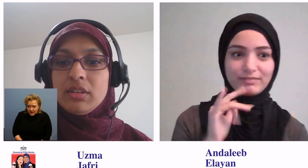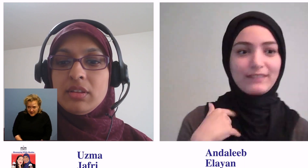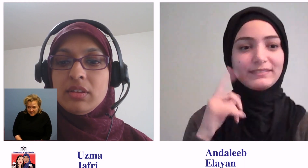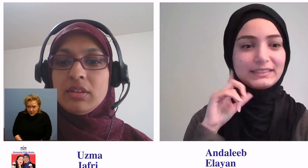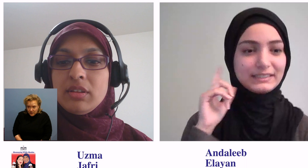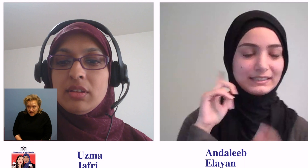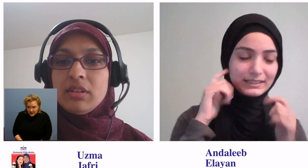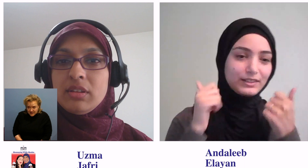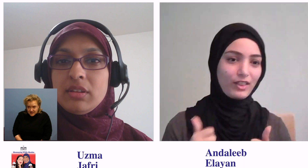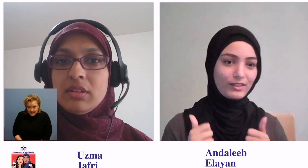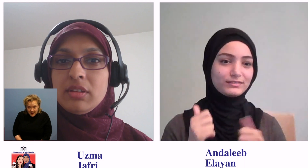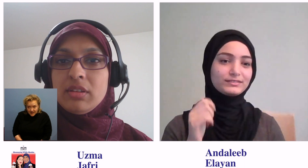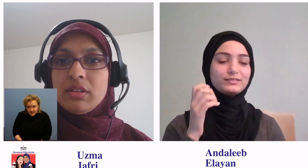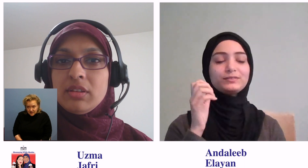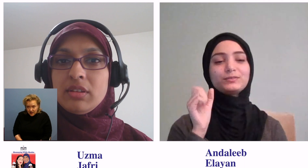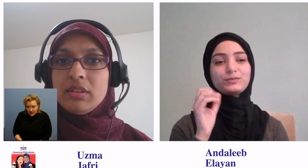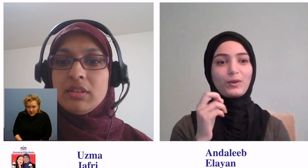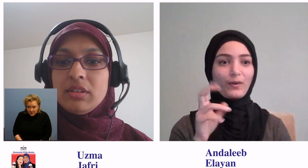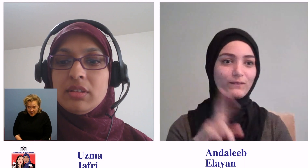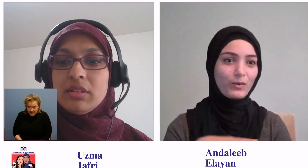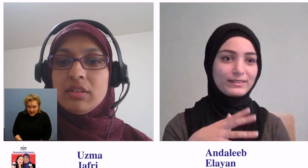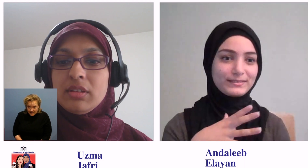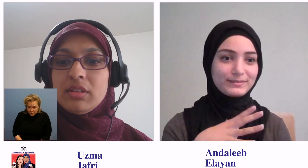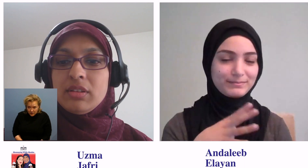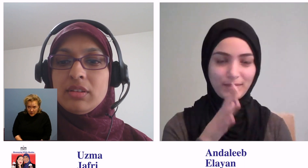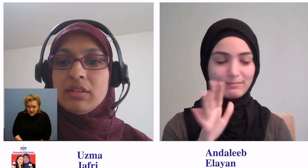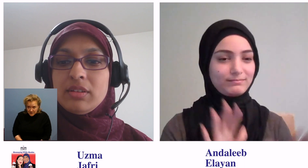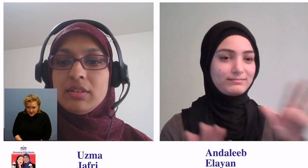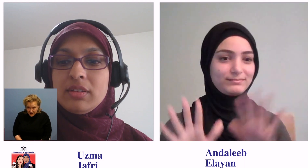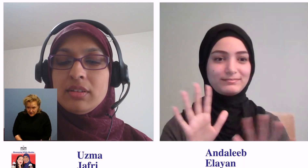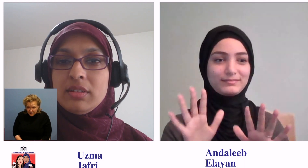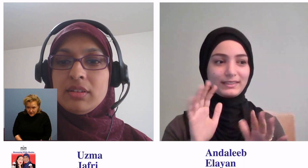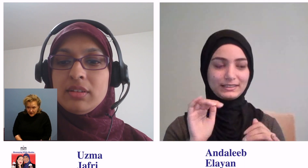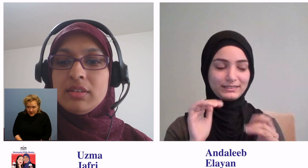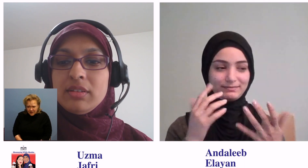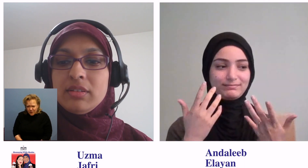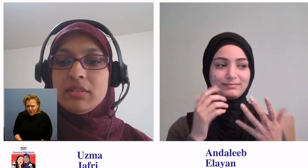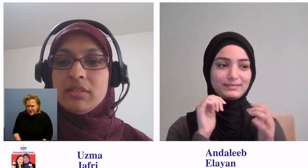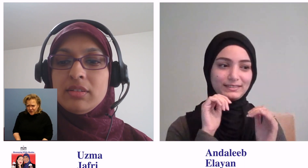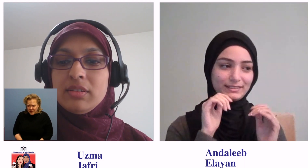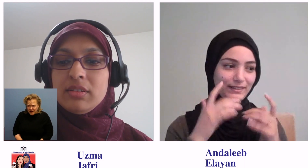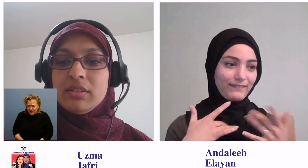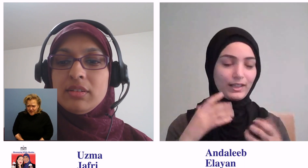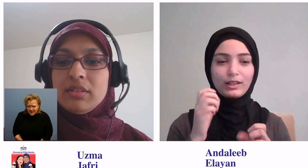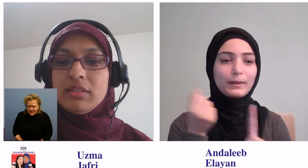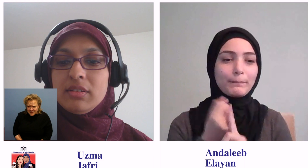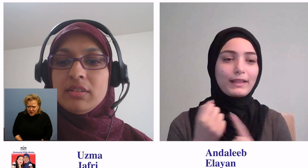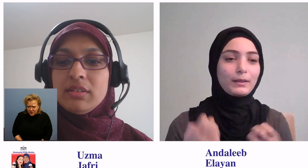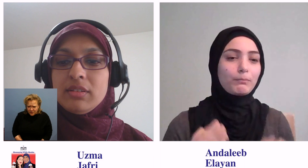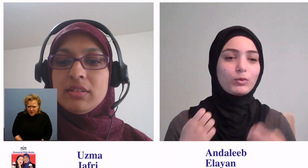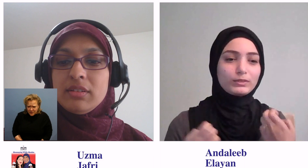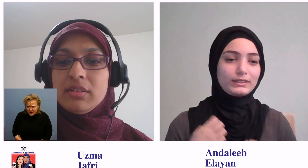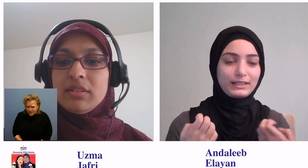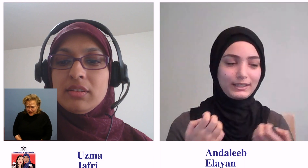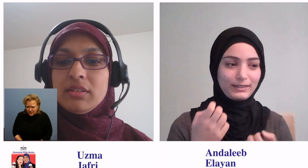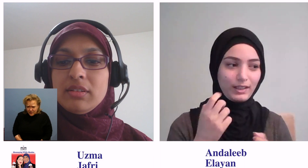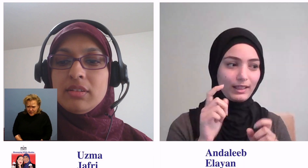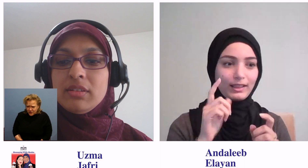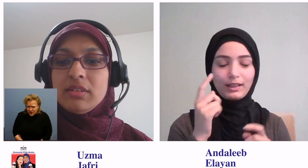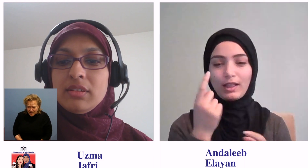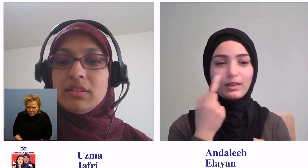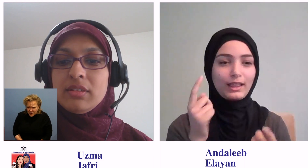And then they realized that, yes, I had hearing loss. was deaf. And of course, for a parent, that's, you know, very